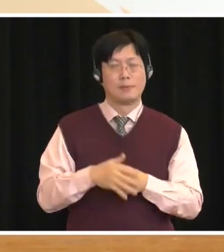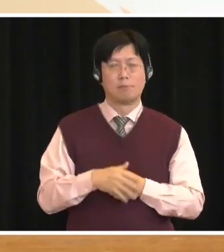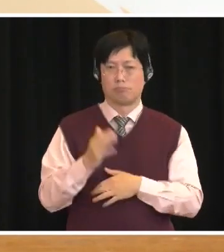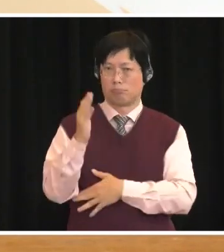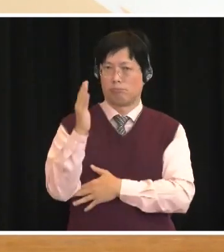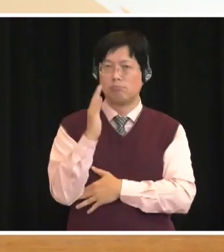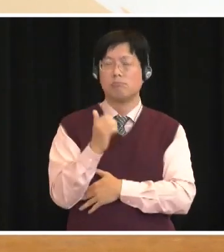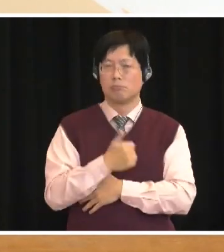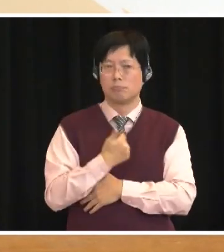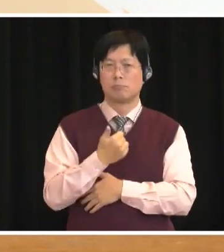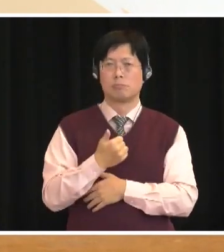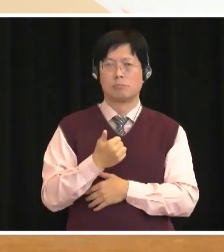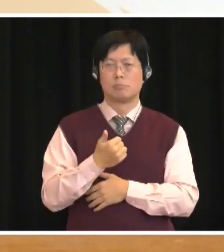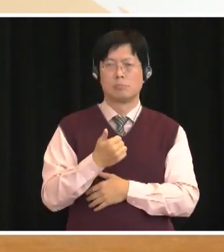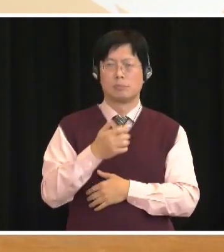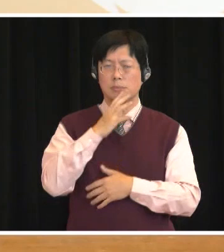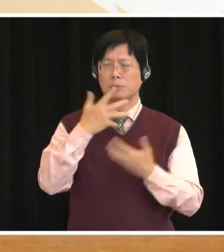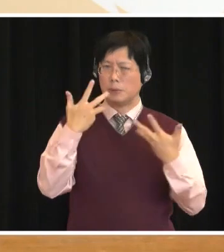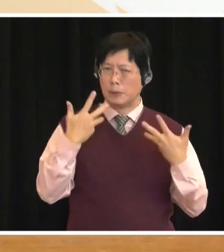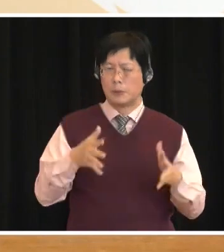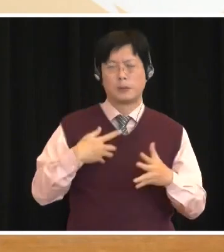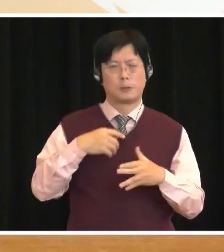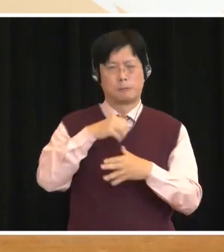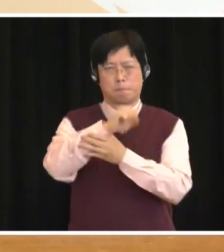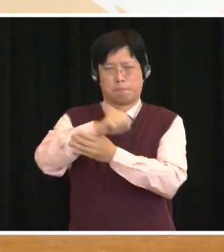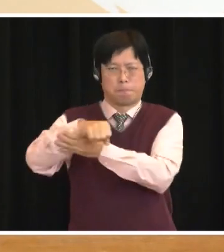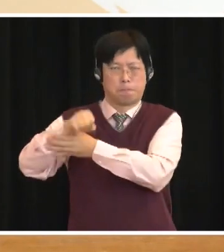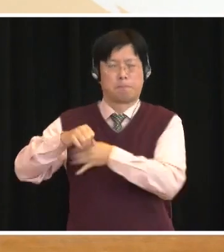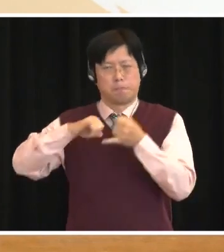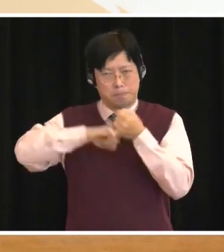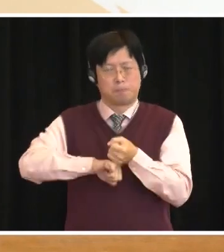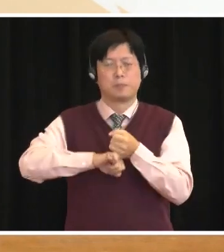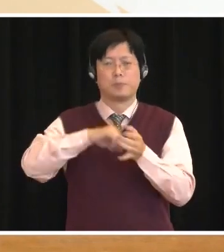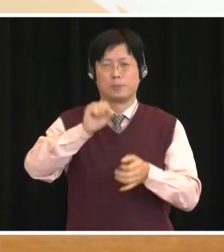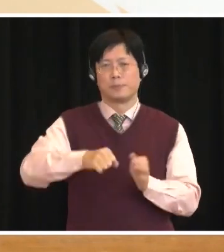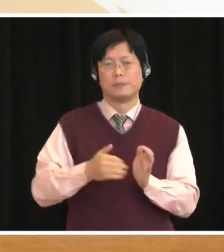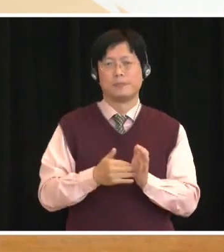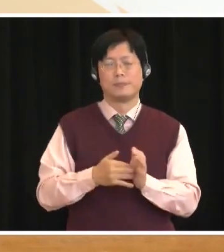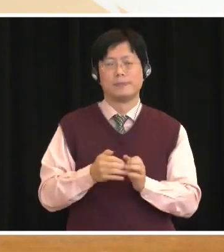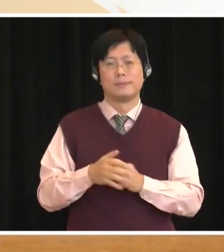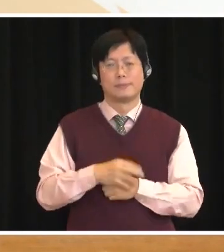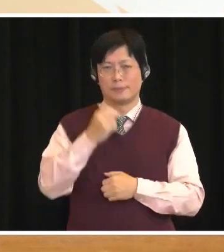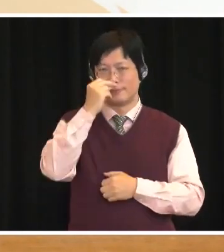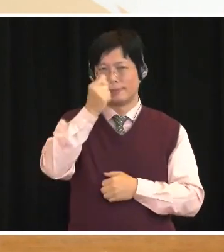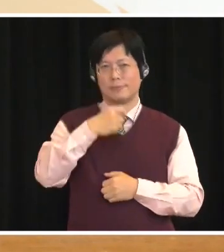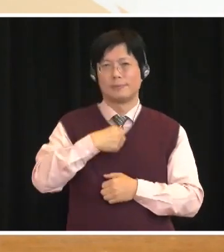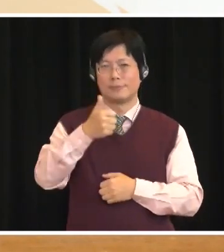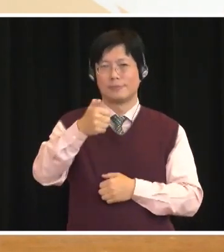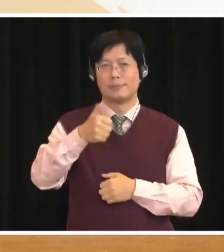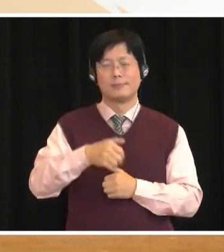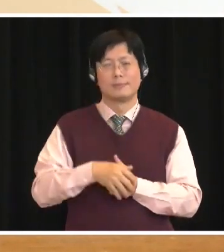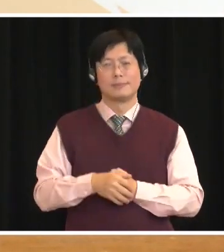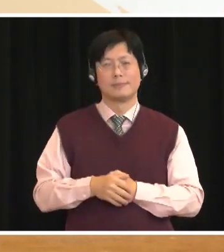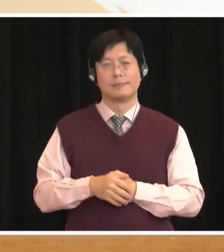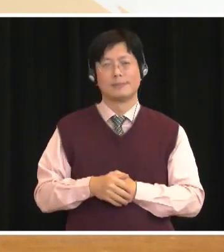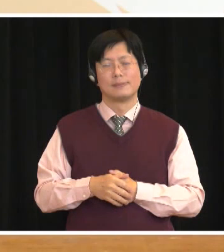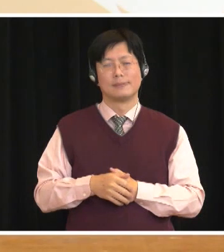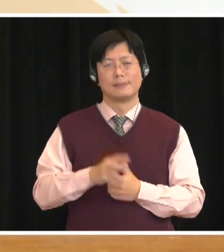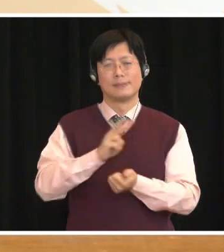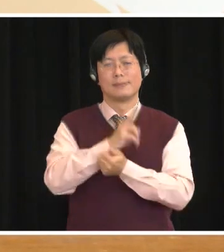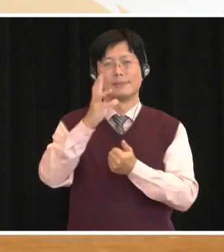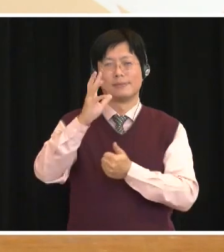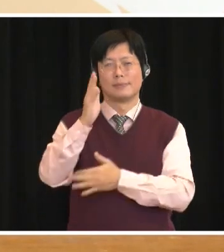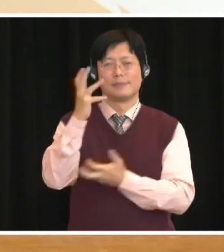So all of you, and particularly Your Excellency the Minister, thank you very much for